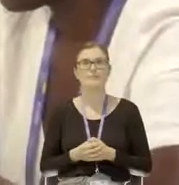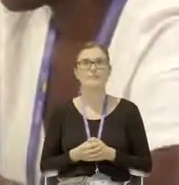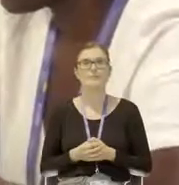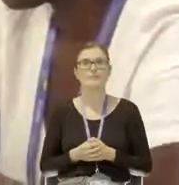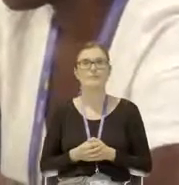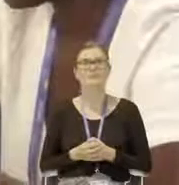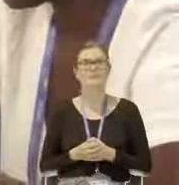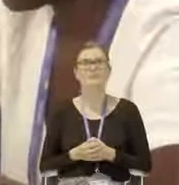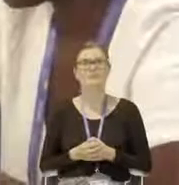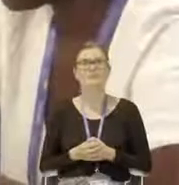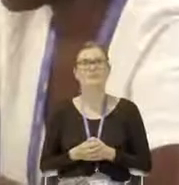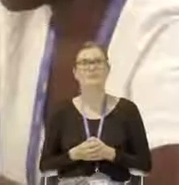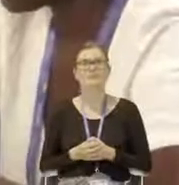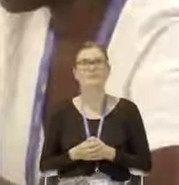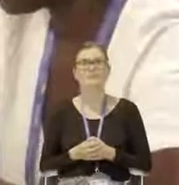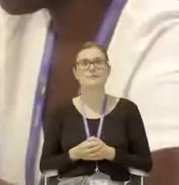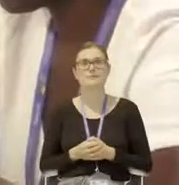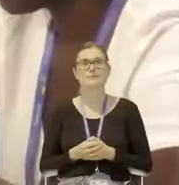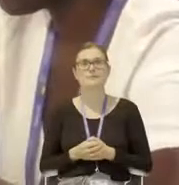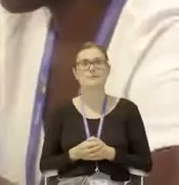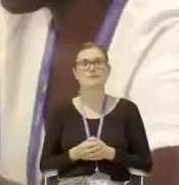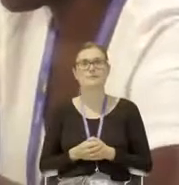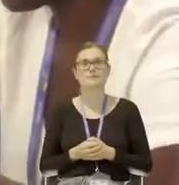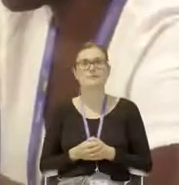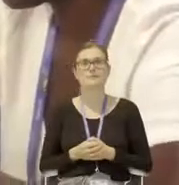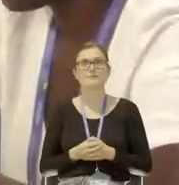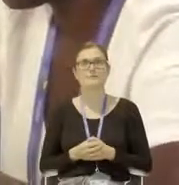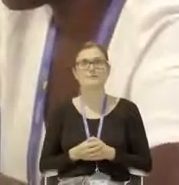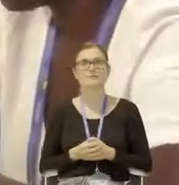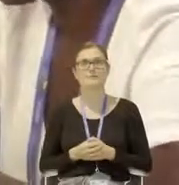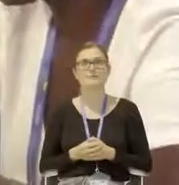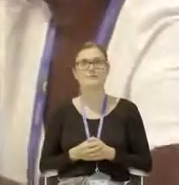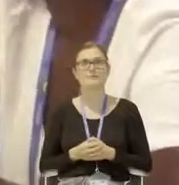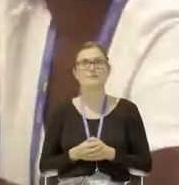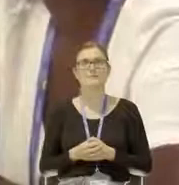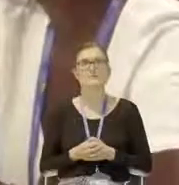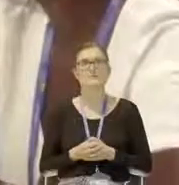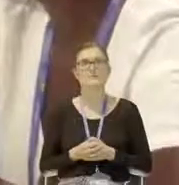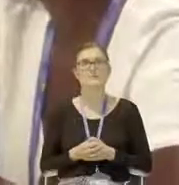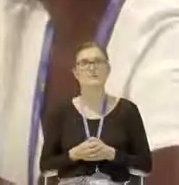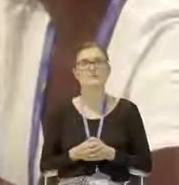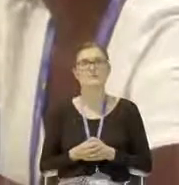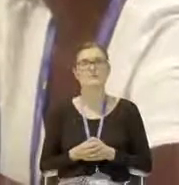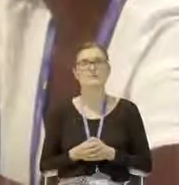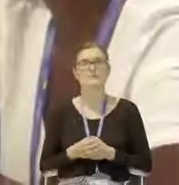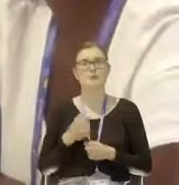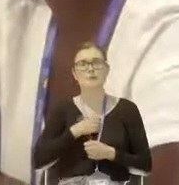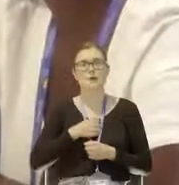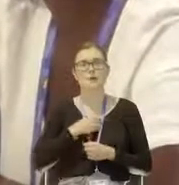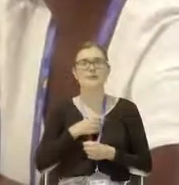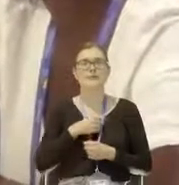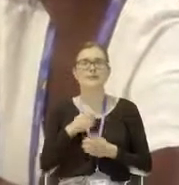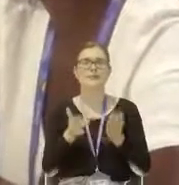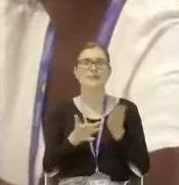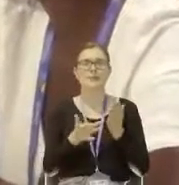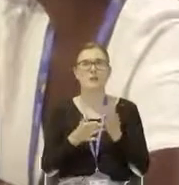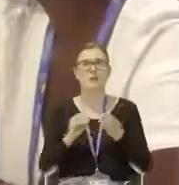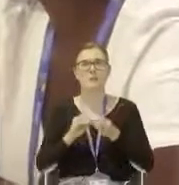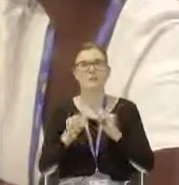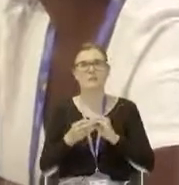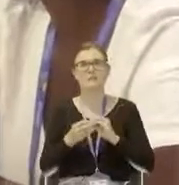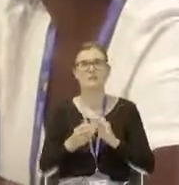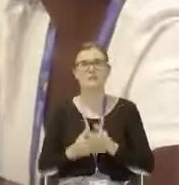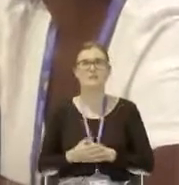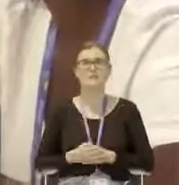health and yet not providing it in the areas that matter is important. And even when we establish